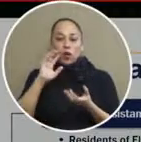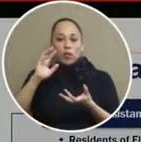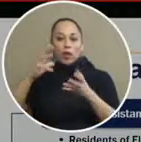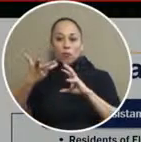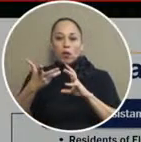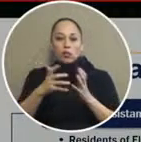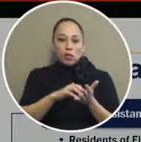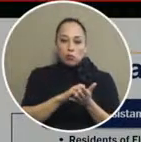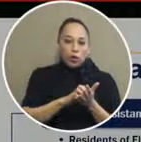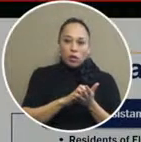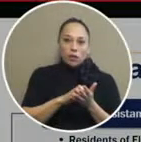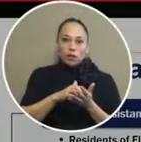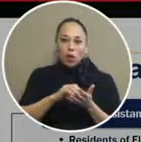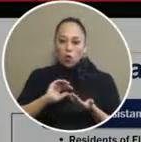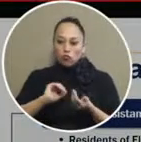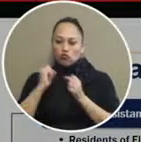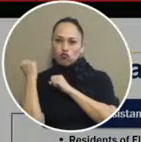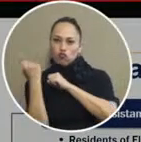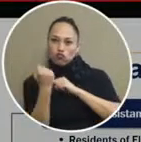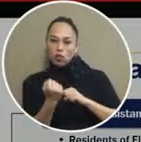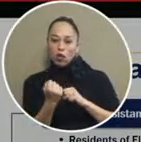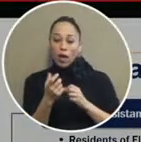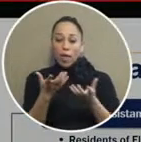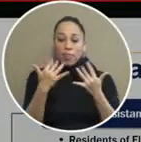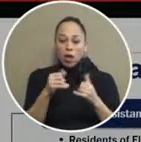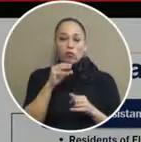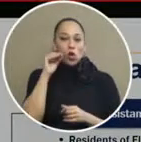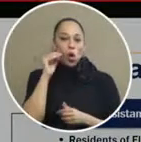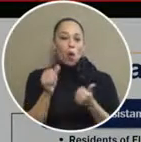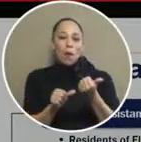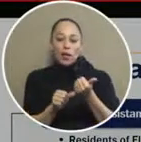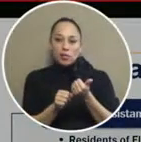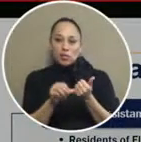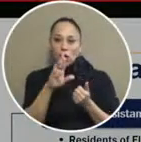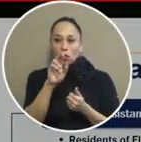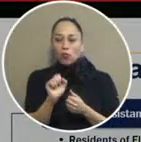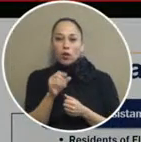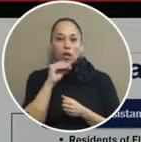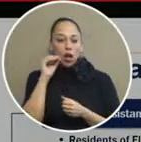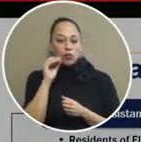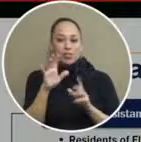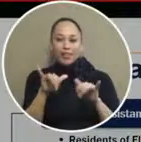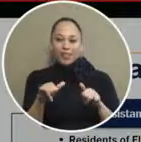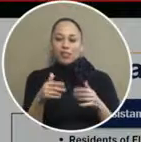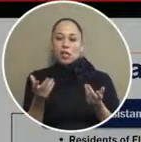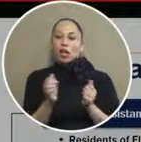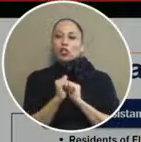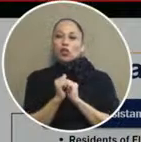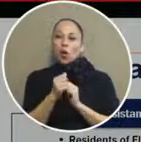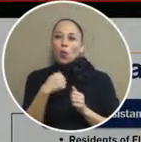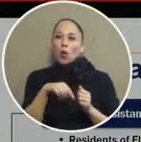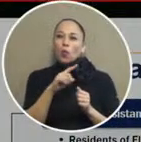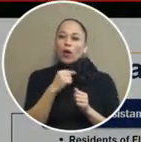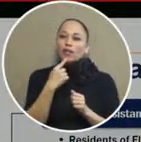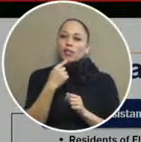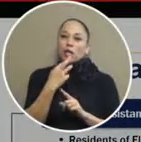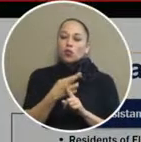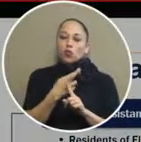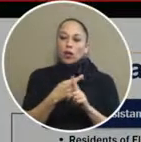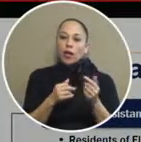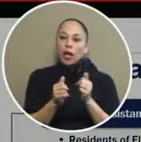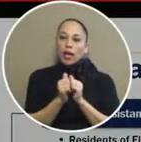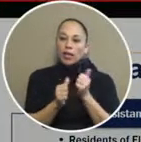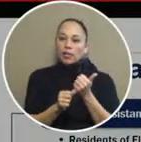stronger. The second category is homeless assistance and rapid rehousing. These are tied together. When we talk about rental assistance under